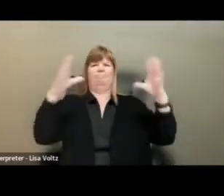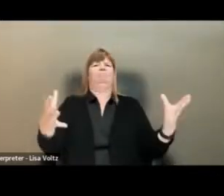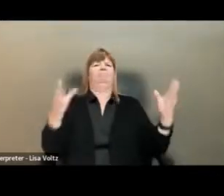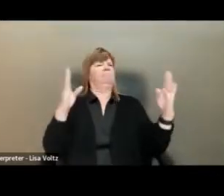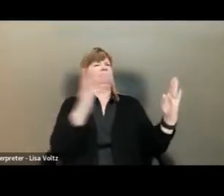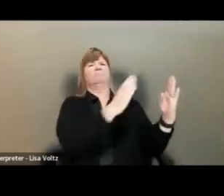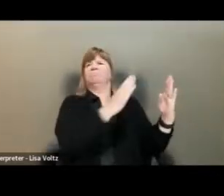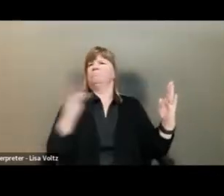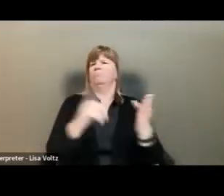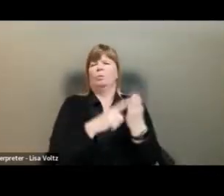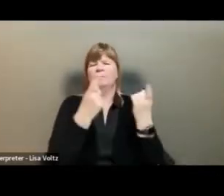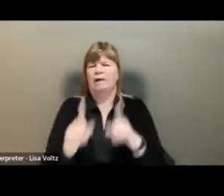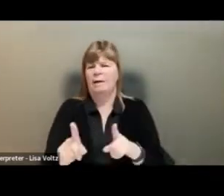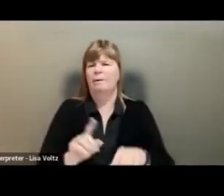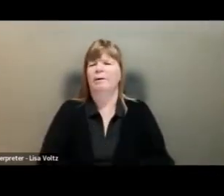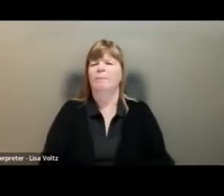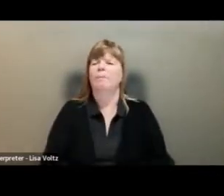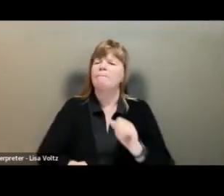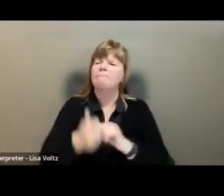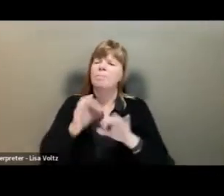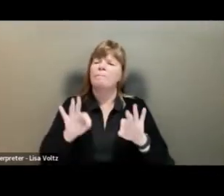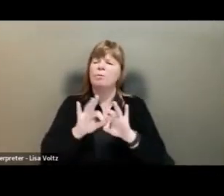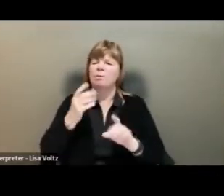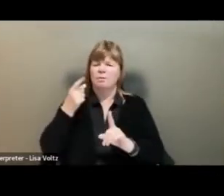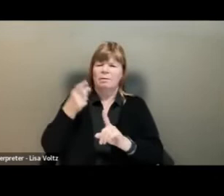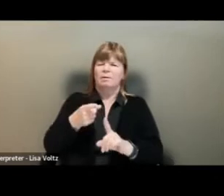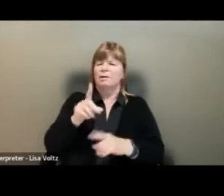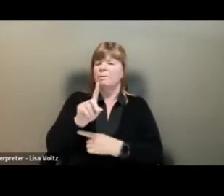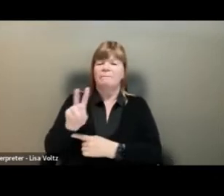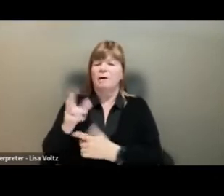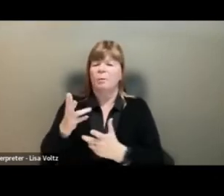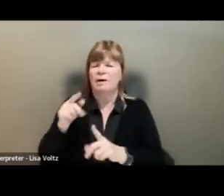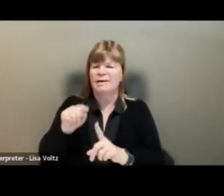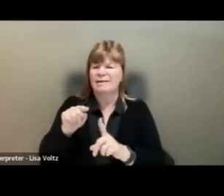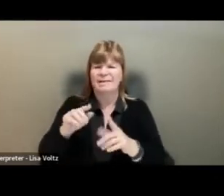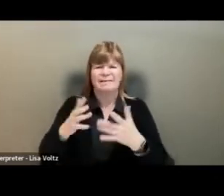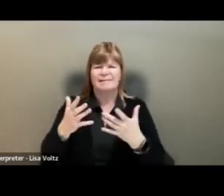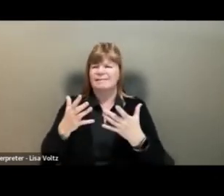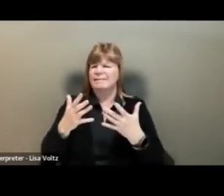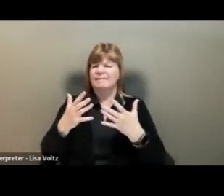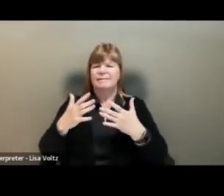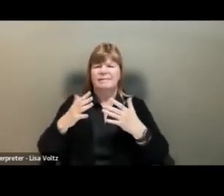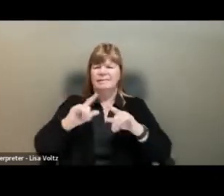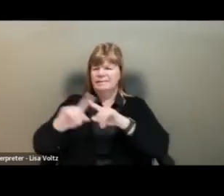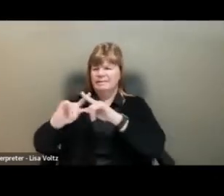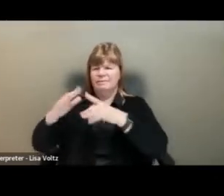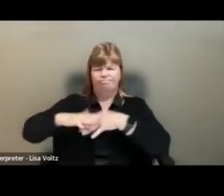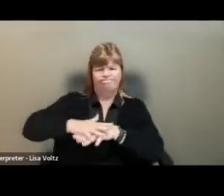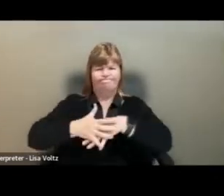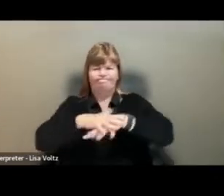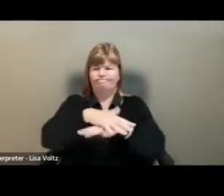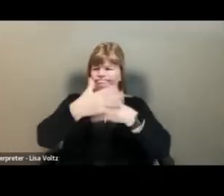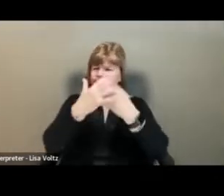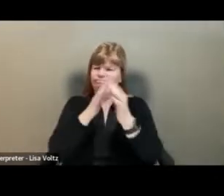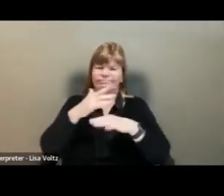happened is. But I really want us to think about domestic violence as this web of coercive behaviors that are often